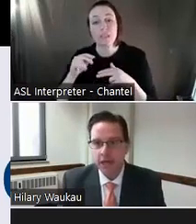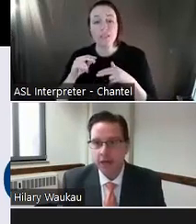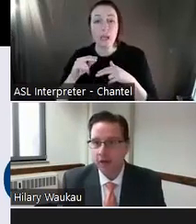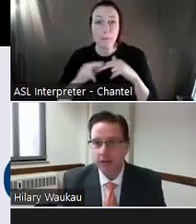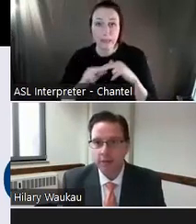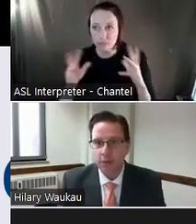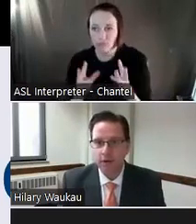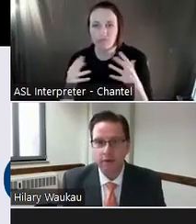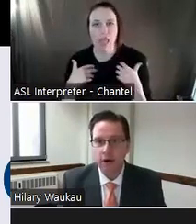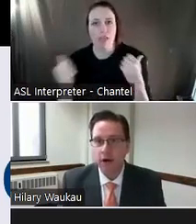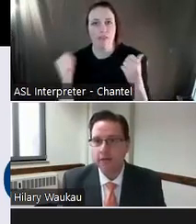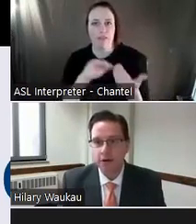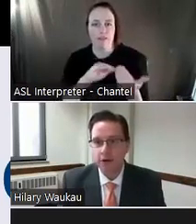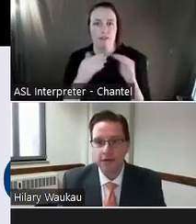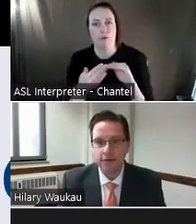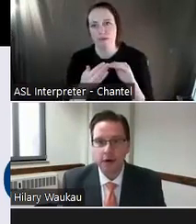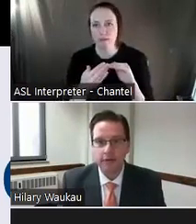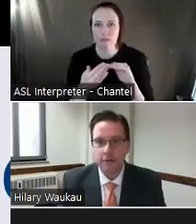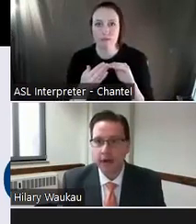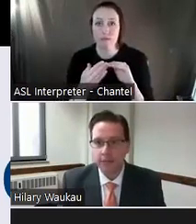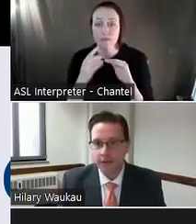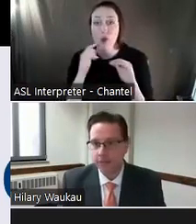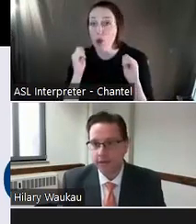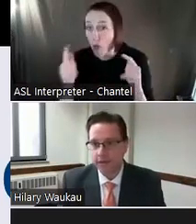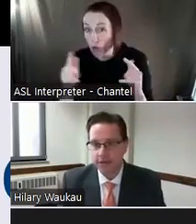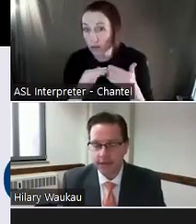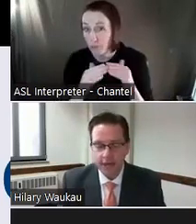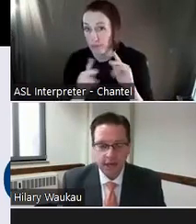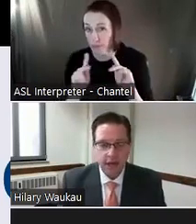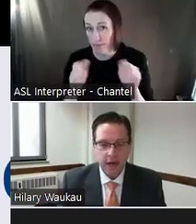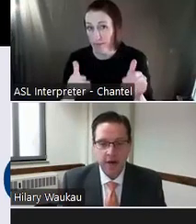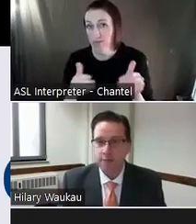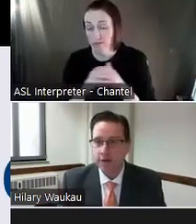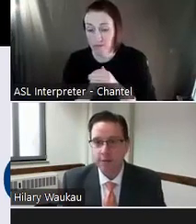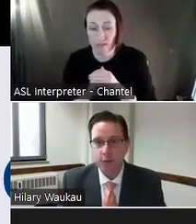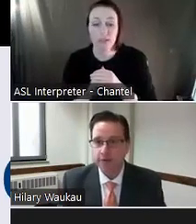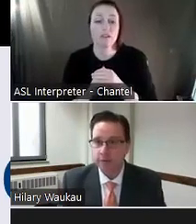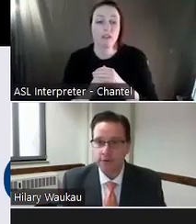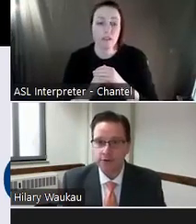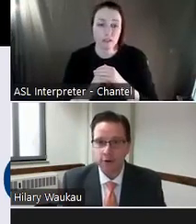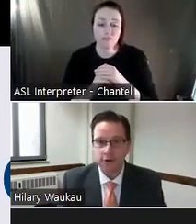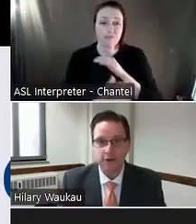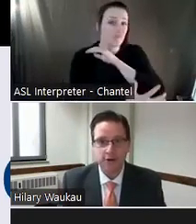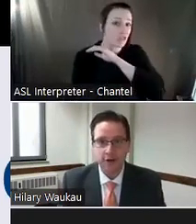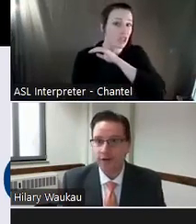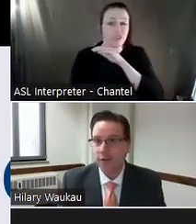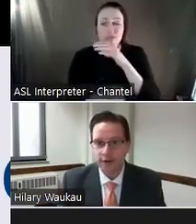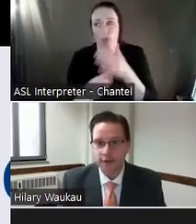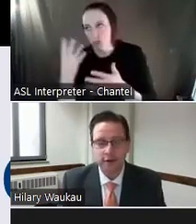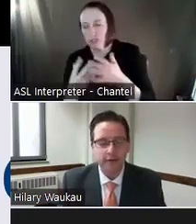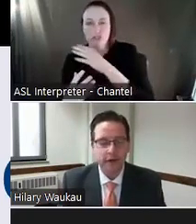communities across the board for all of our communities, for all of our populations across the state, from rich to poor, from urban to rural, to